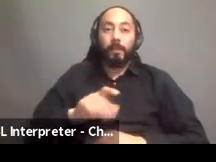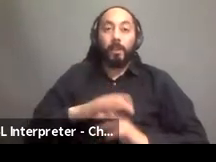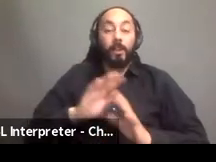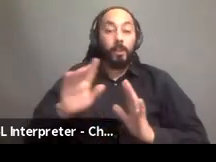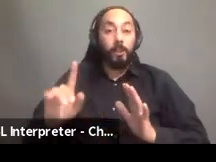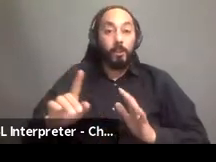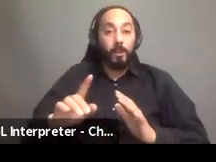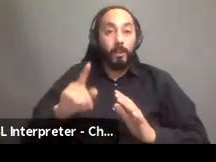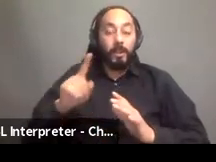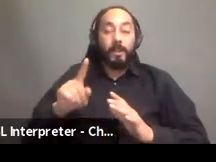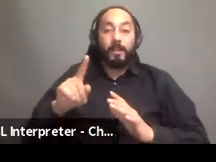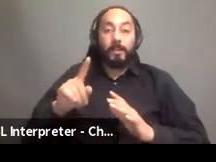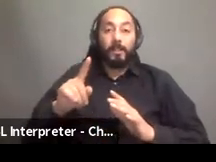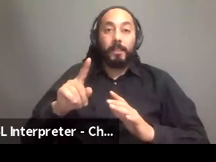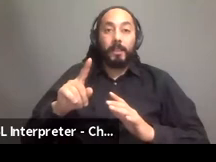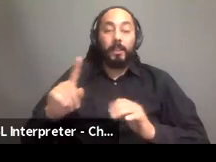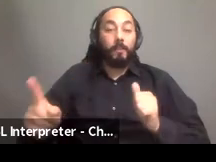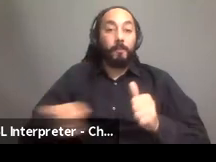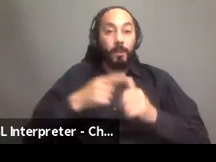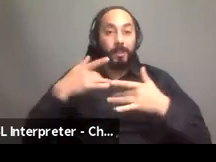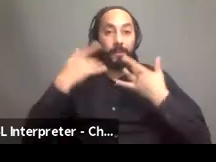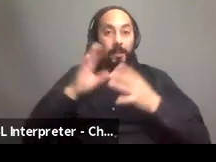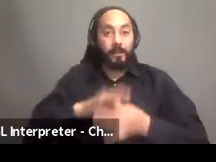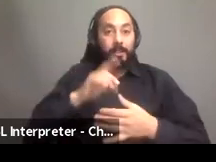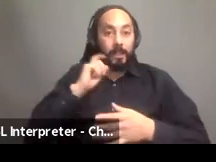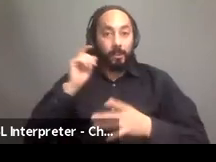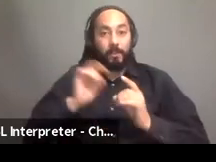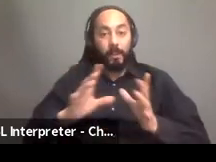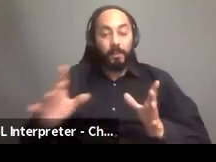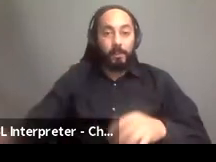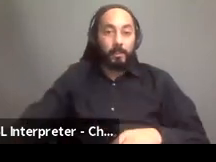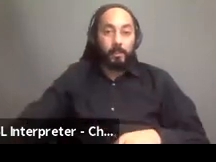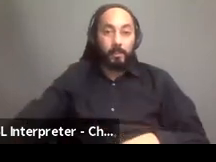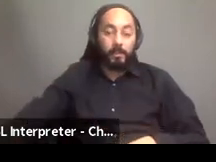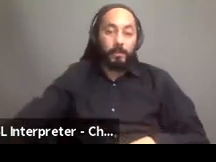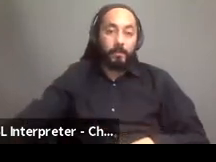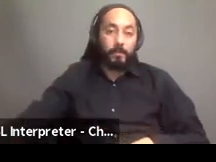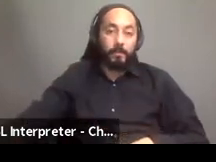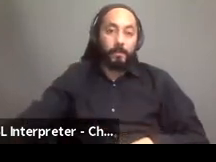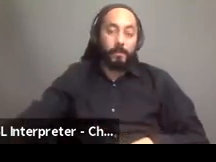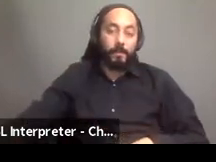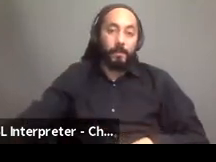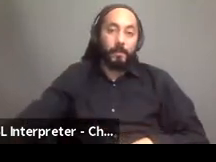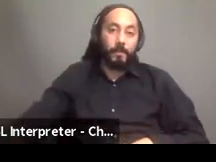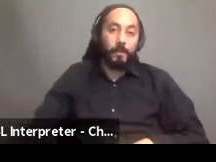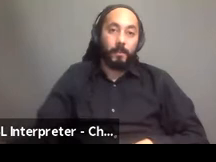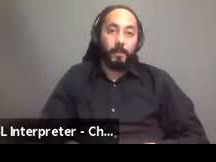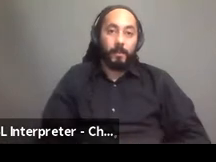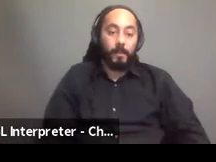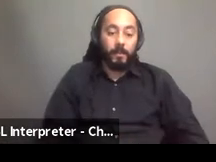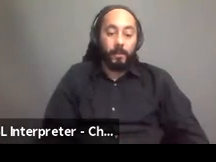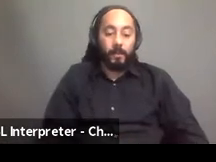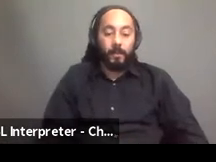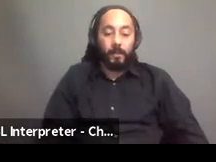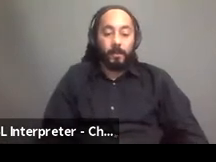first event on sexual violence? Just to kind of give us a chance to attending your first event on sexual violence on campus